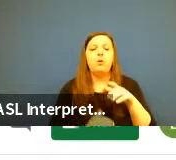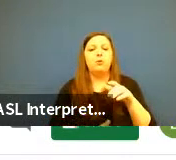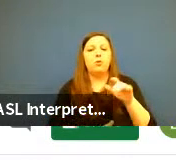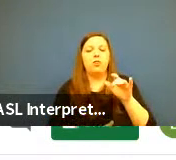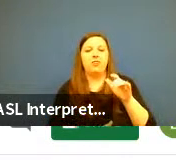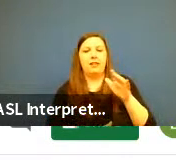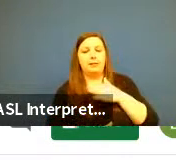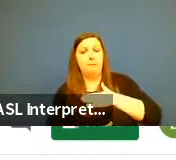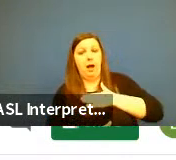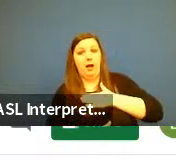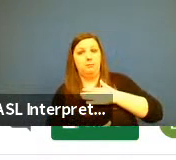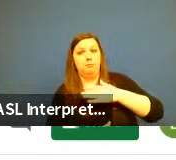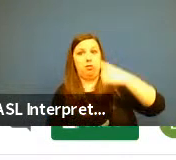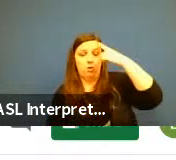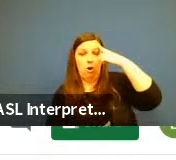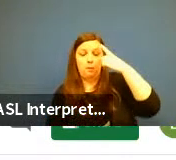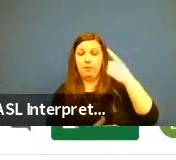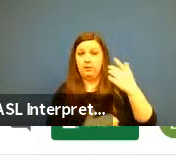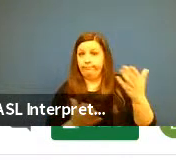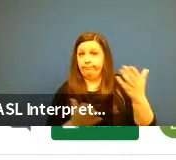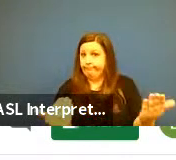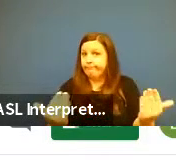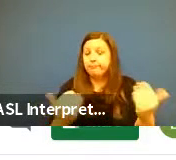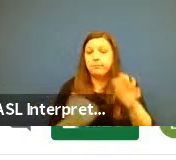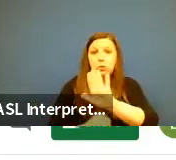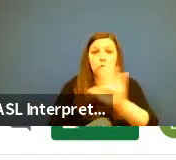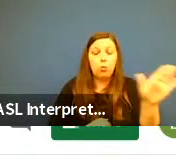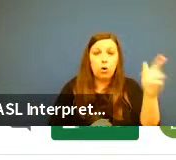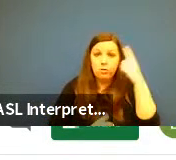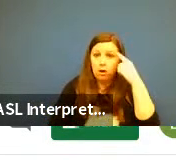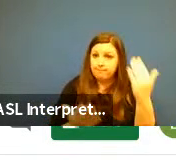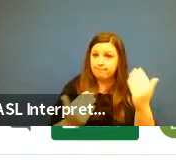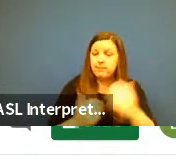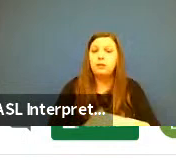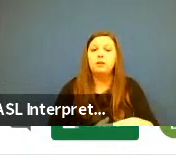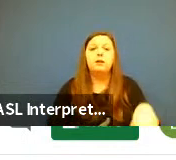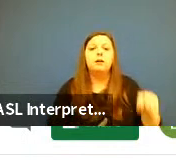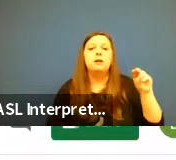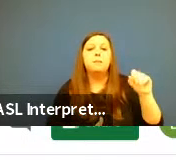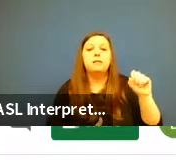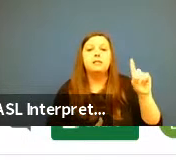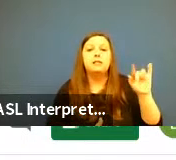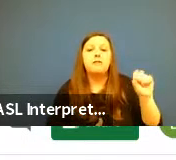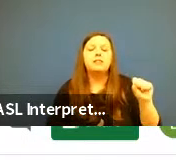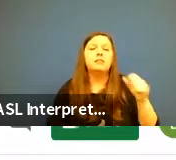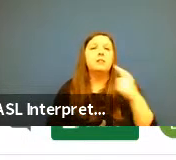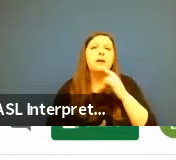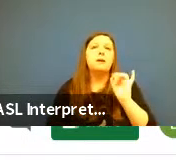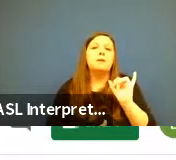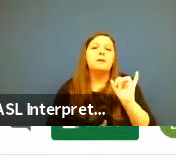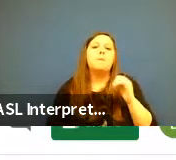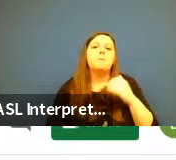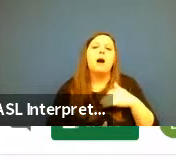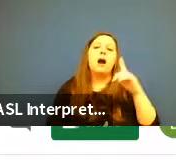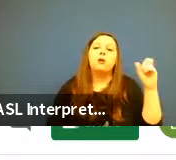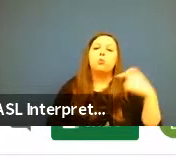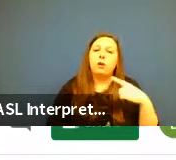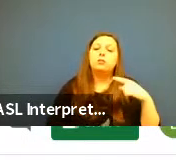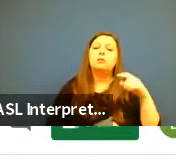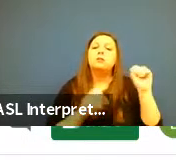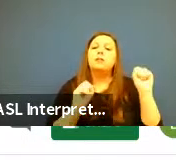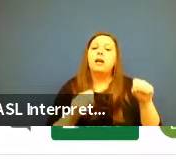the floor is open for others to share their thoughts. So my question would be, could you maybe create an ad hoc committee